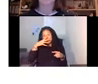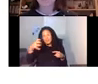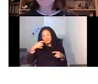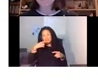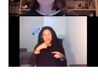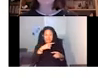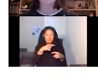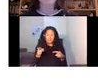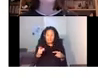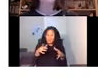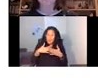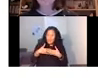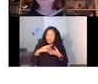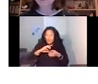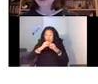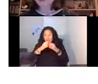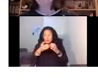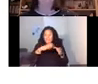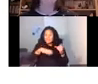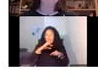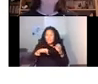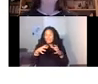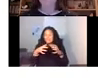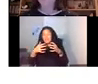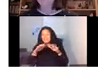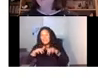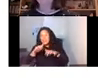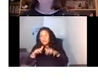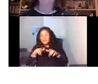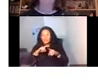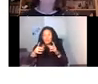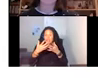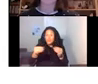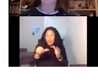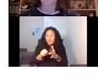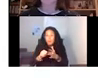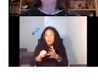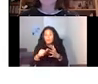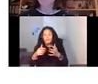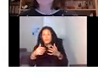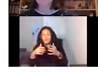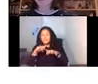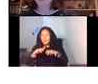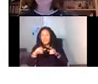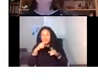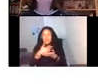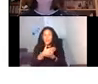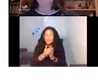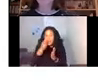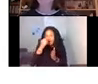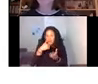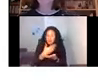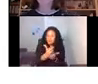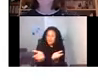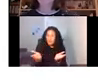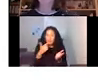being creative with science and technology, solving problems with tech and sharing their learning with other people. Throughout